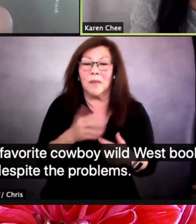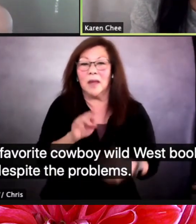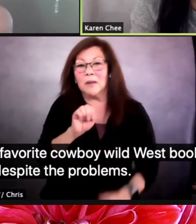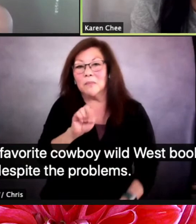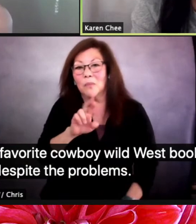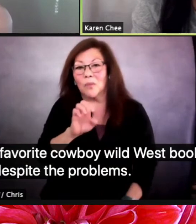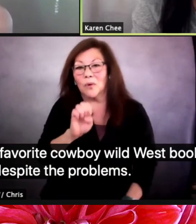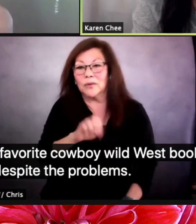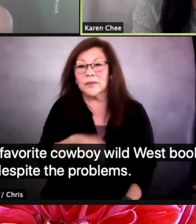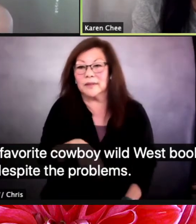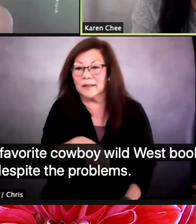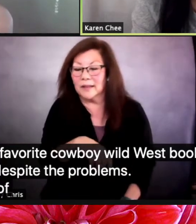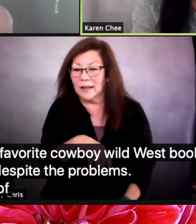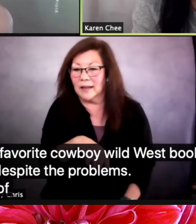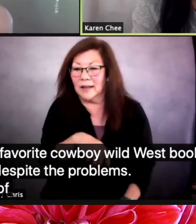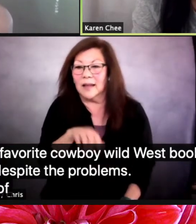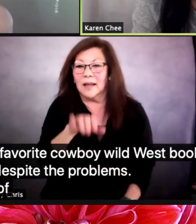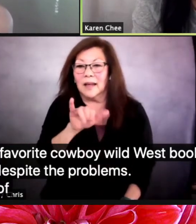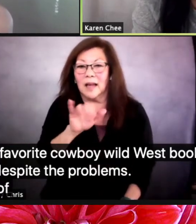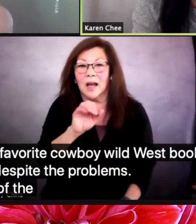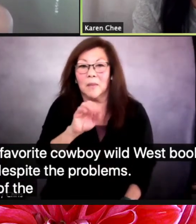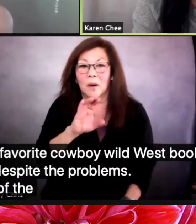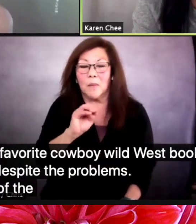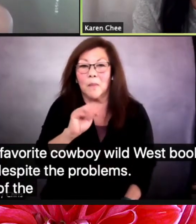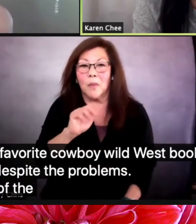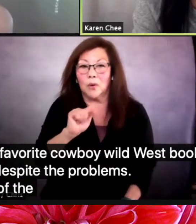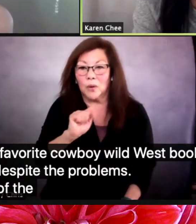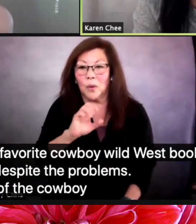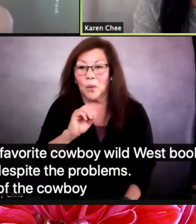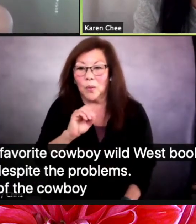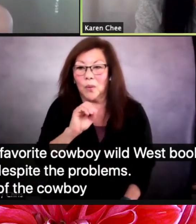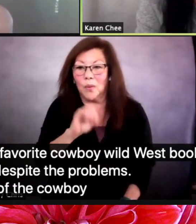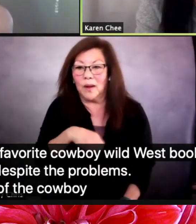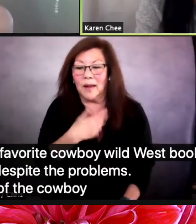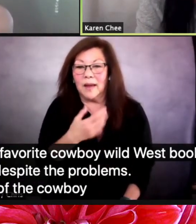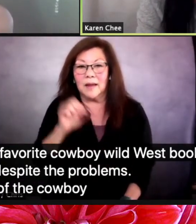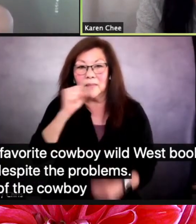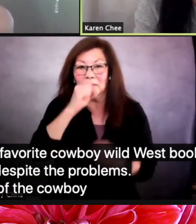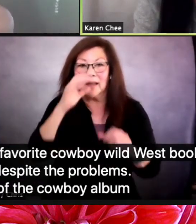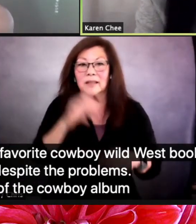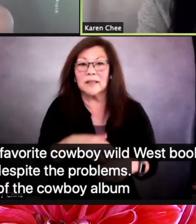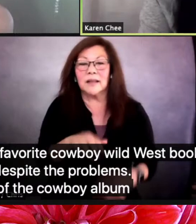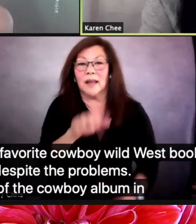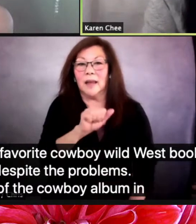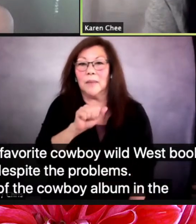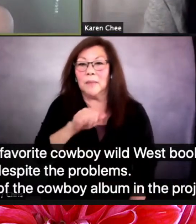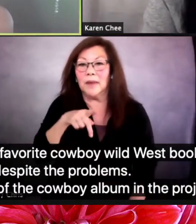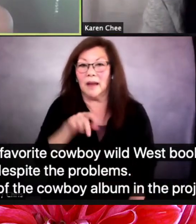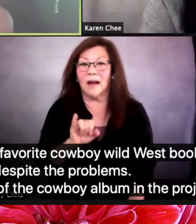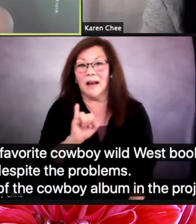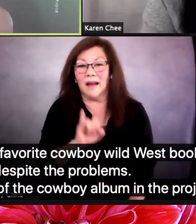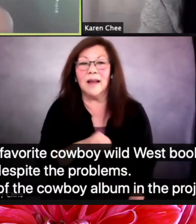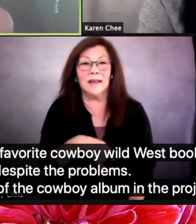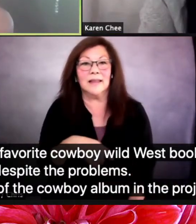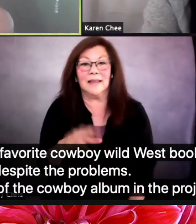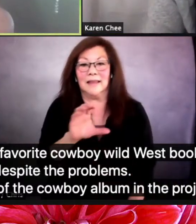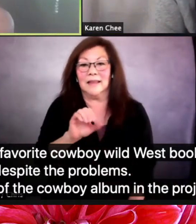Yonemoto's NSCW project of imagined portraits of AAPIs in Civil War attire.